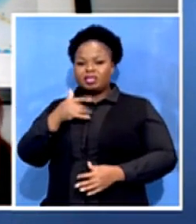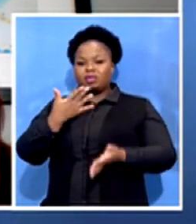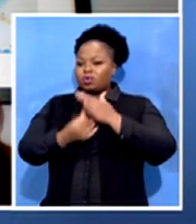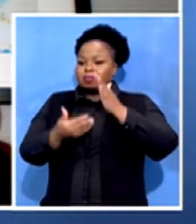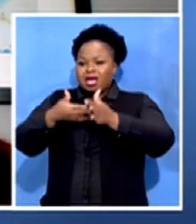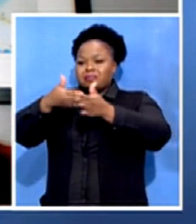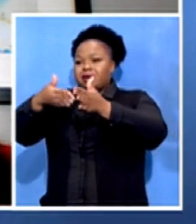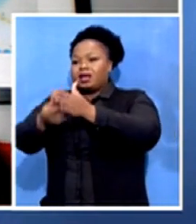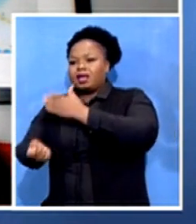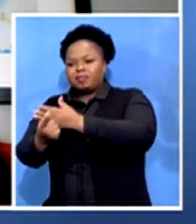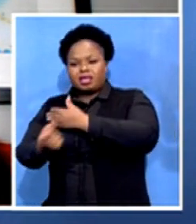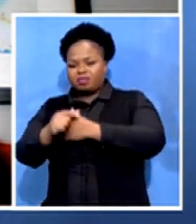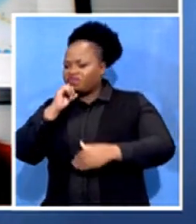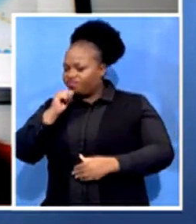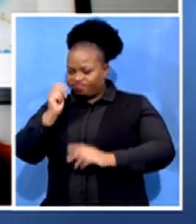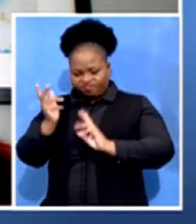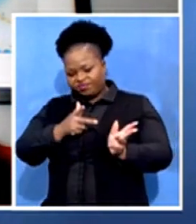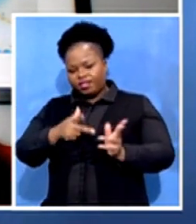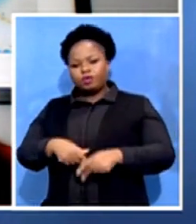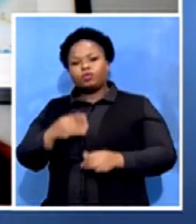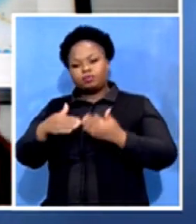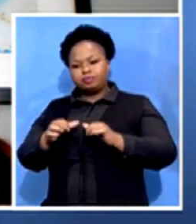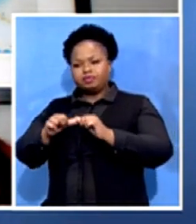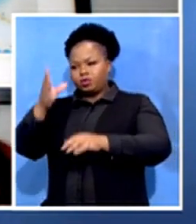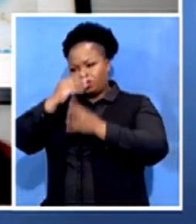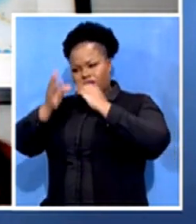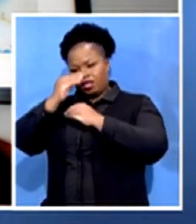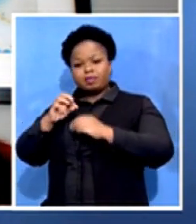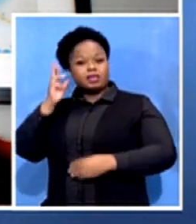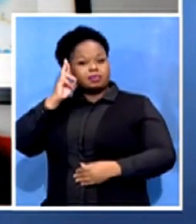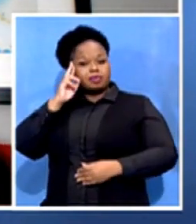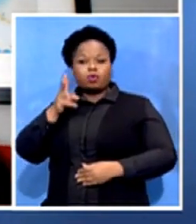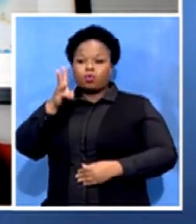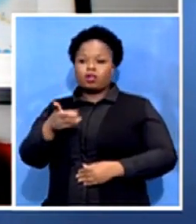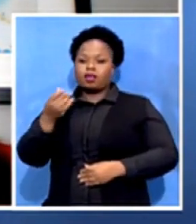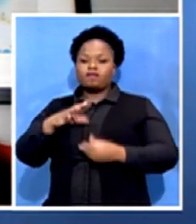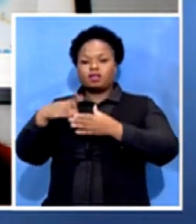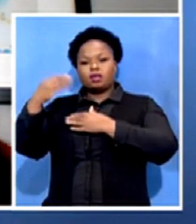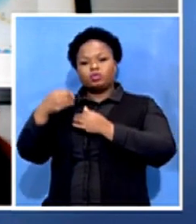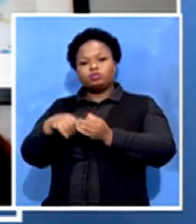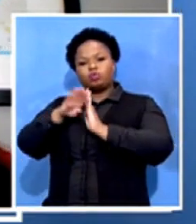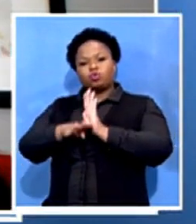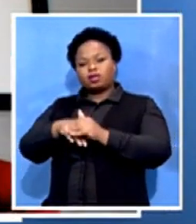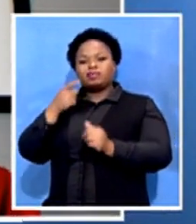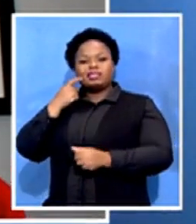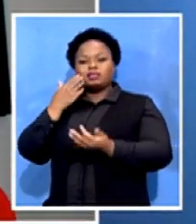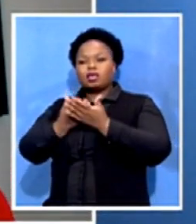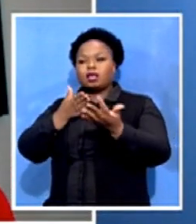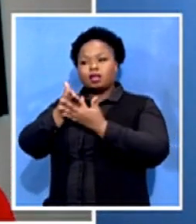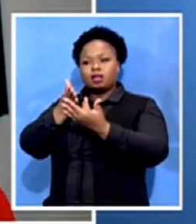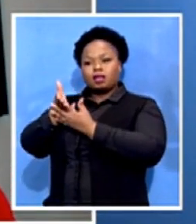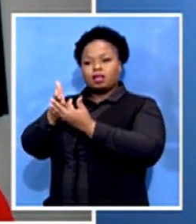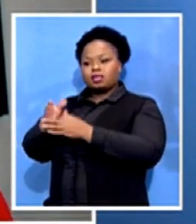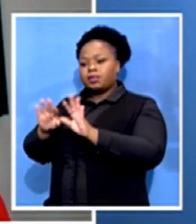also going to have an outreach program that can access these learners, that we can actually inform about this platform.